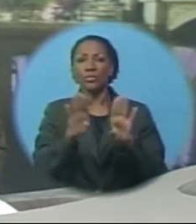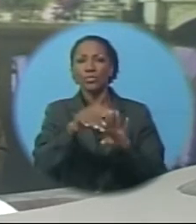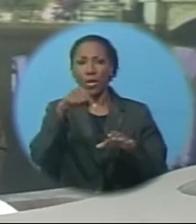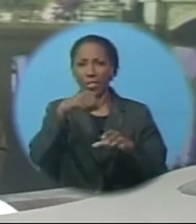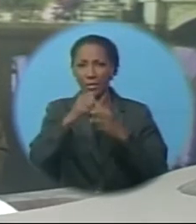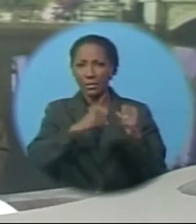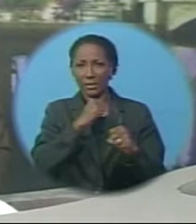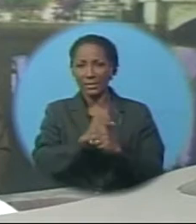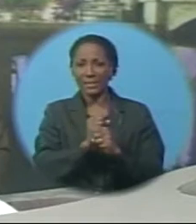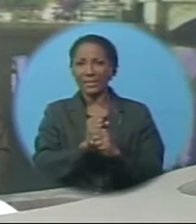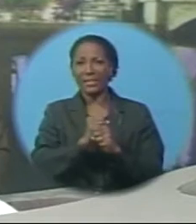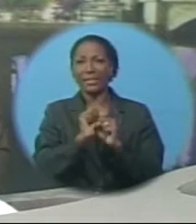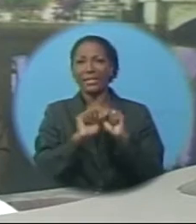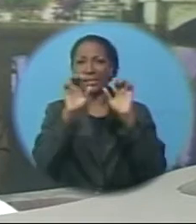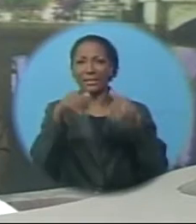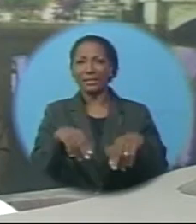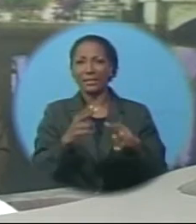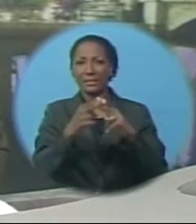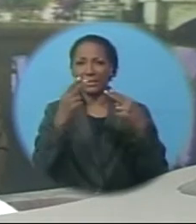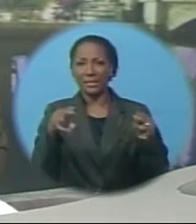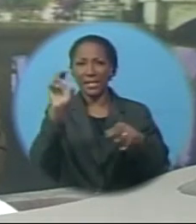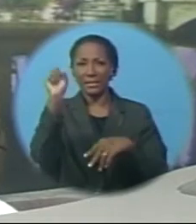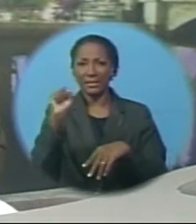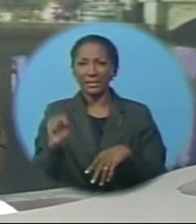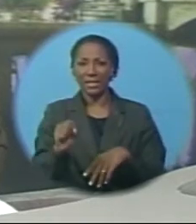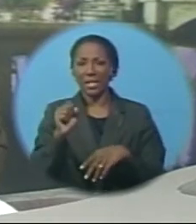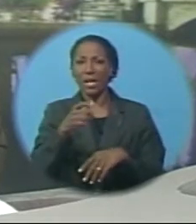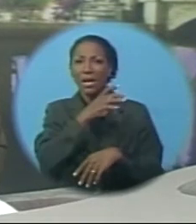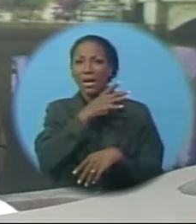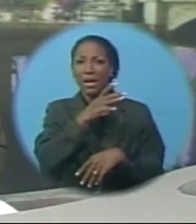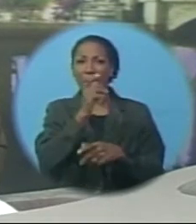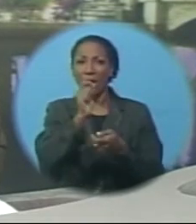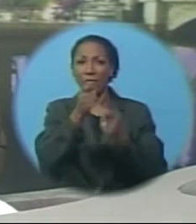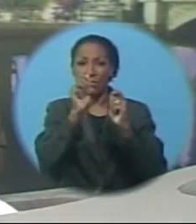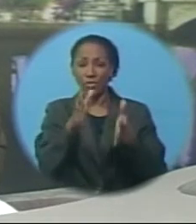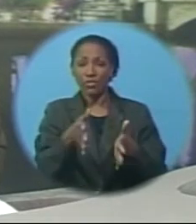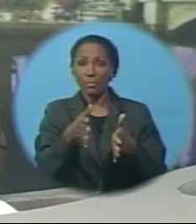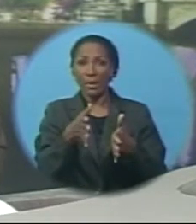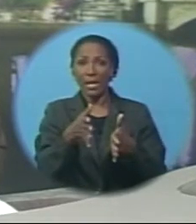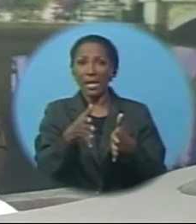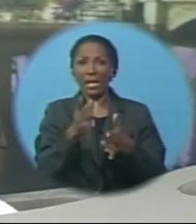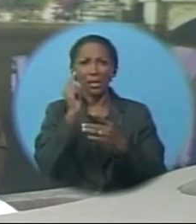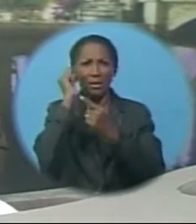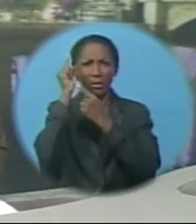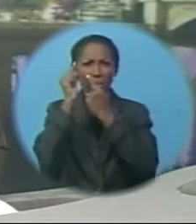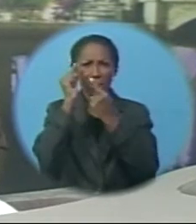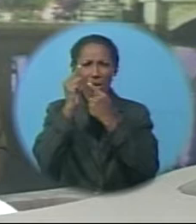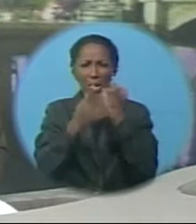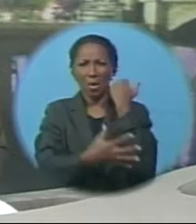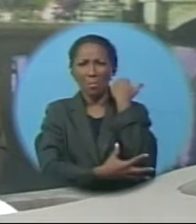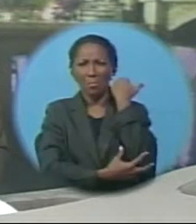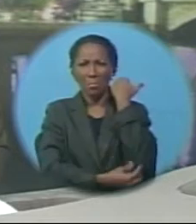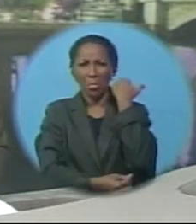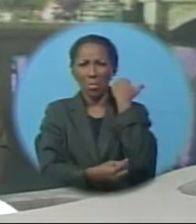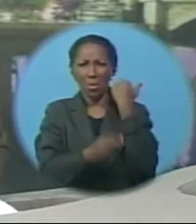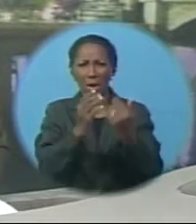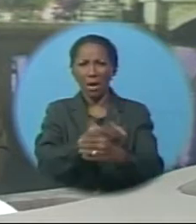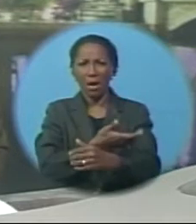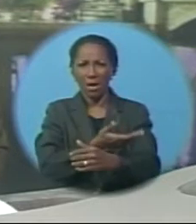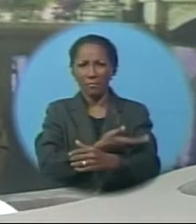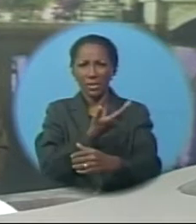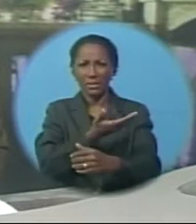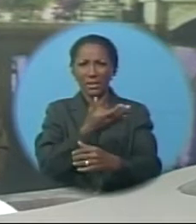sea egg season, fisherfolk are voicing their concerns about what they are calling a poor 2016 harvest. Although